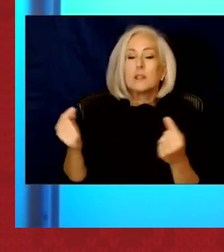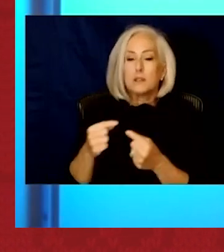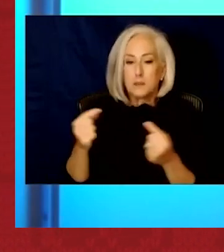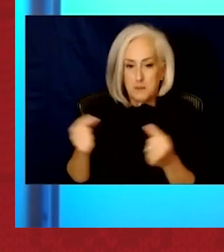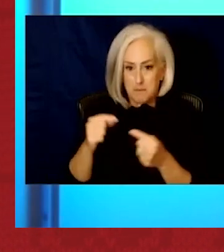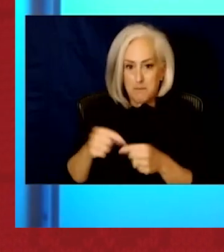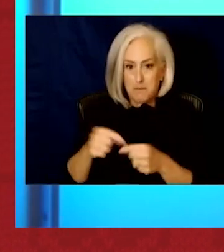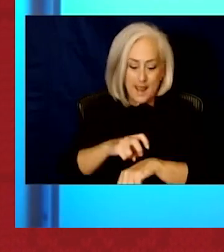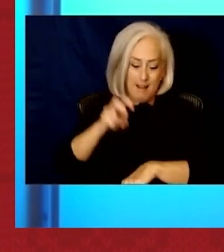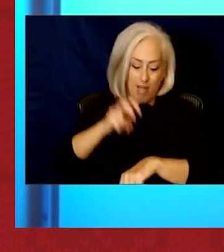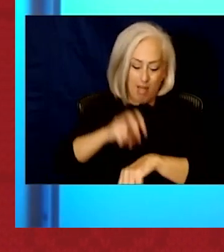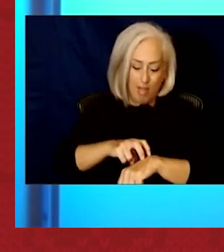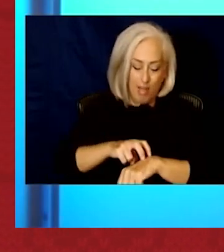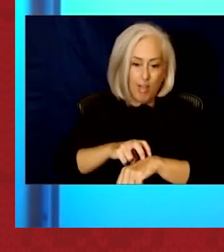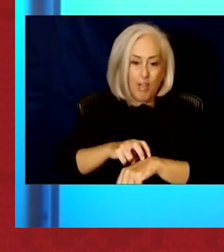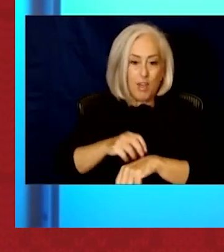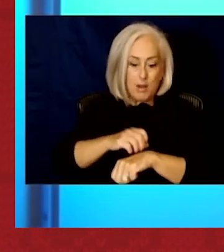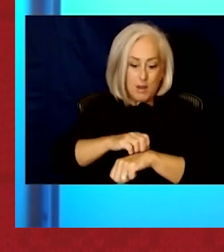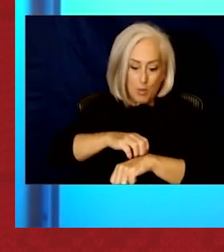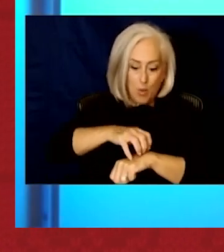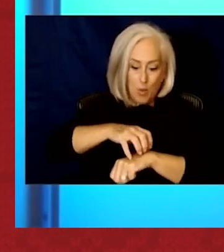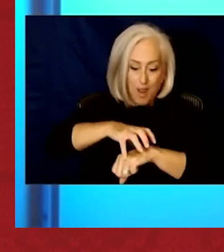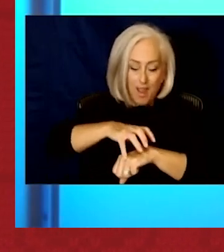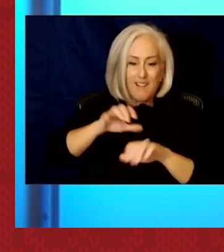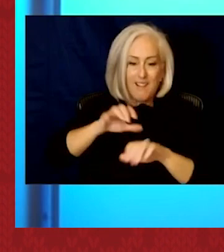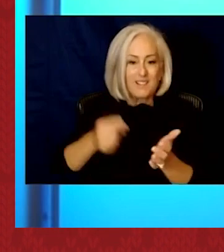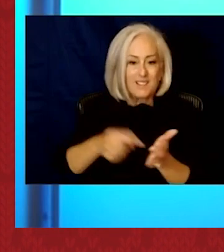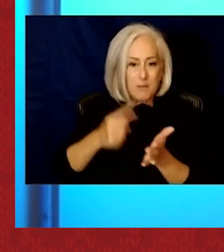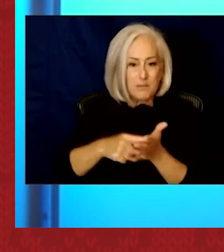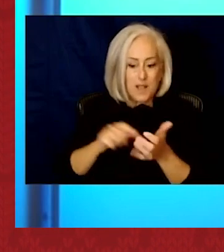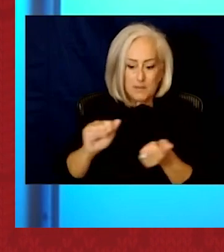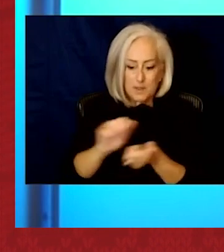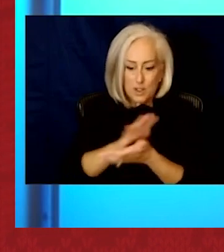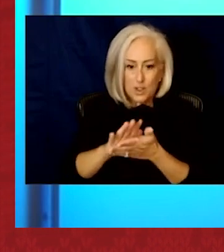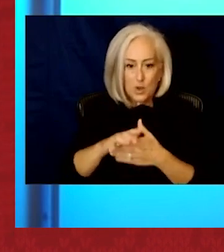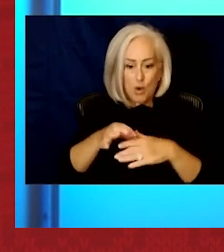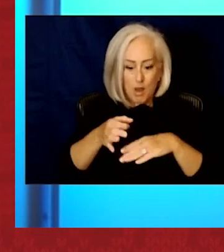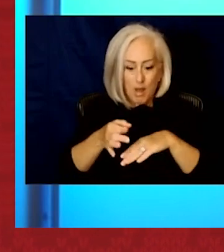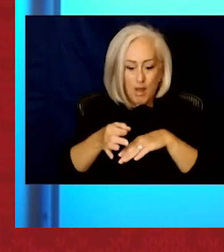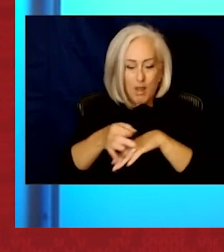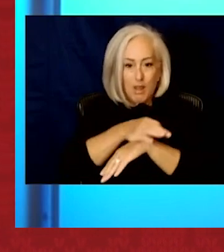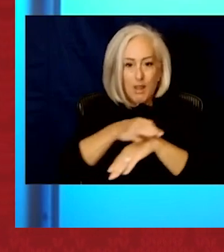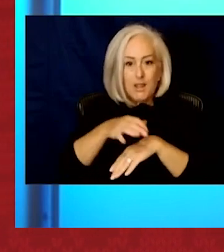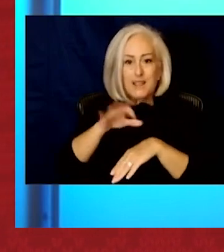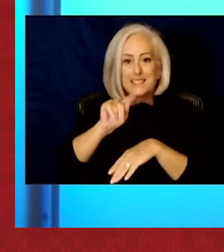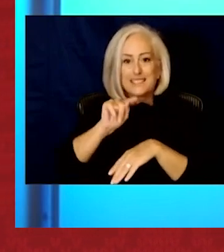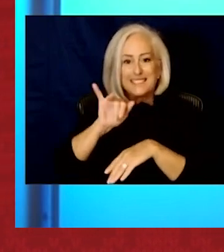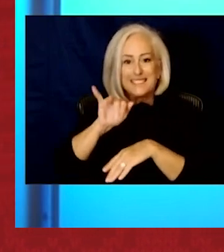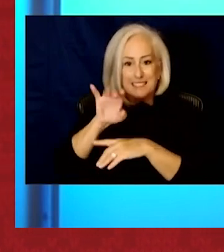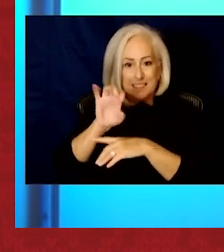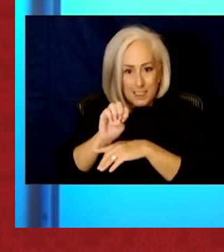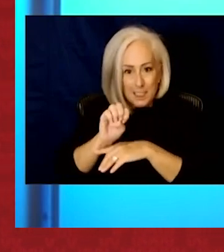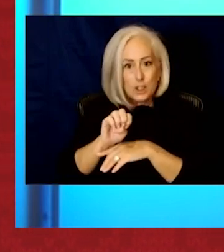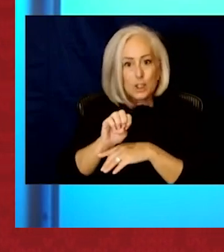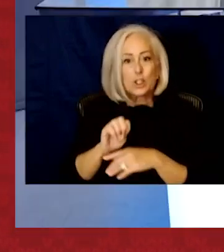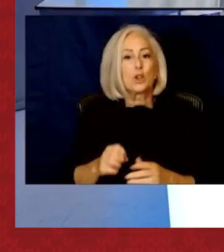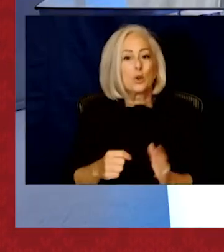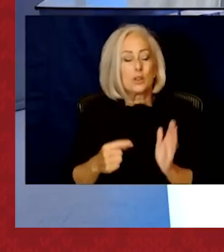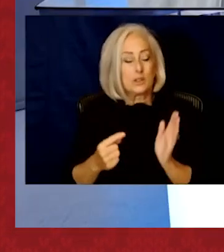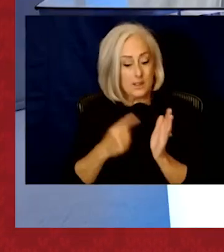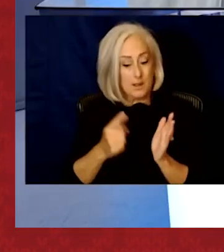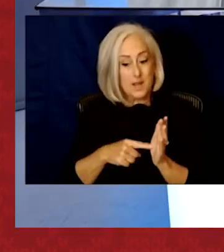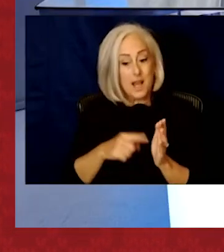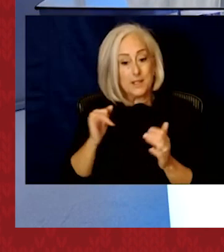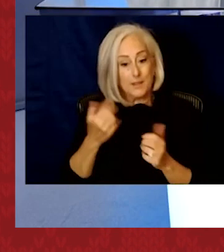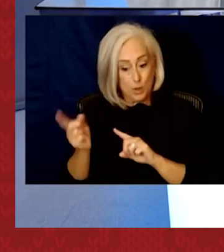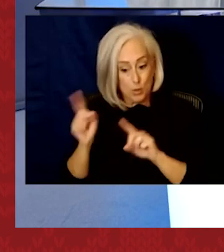with the appropriate healthcare professionals. Luckily, if you get to the right facility and get treated appropriately, a lot of that can be prevented. Yeah, and how